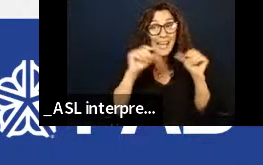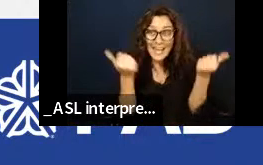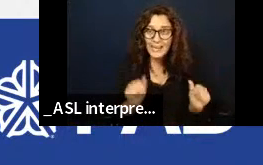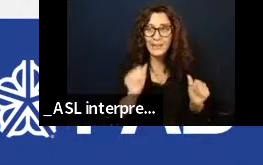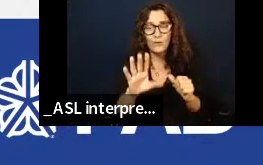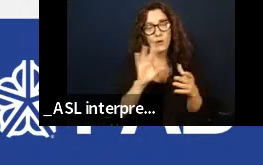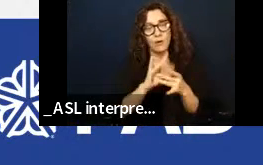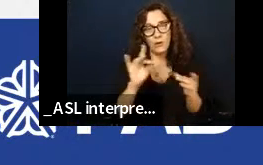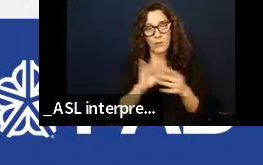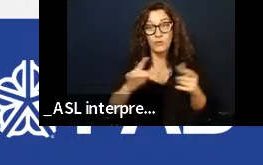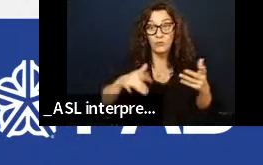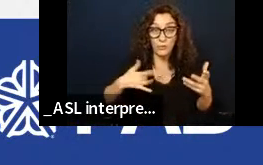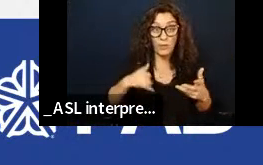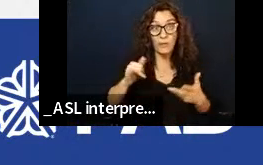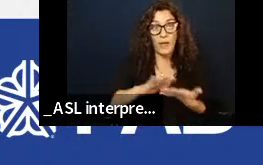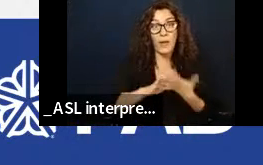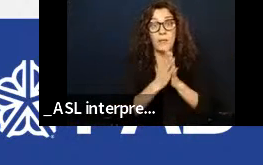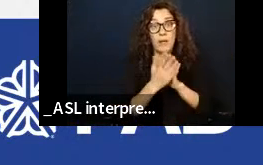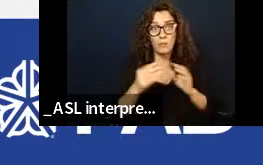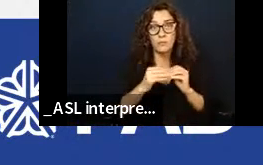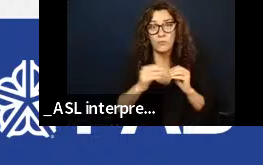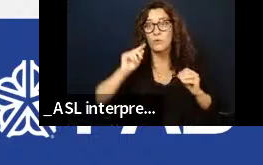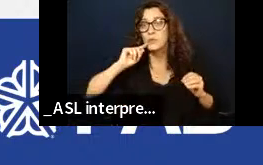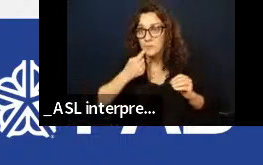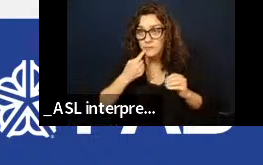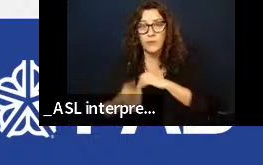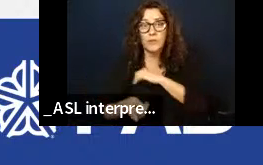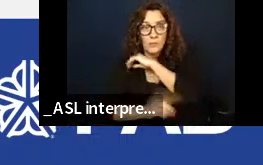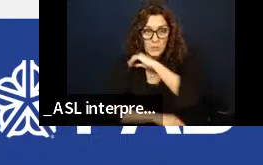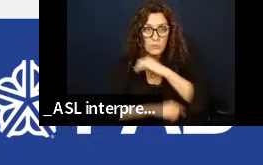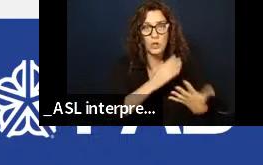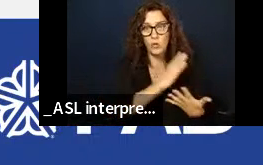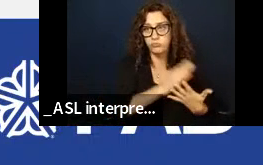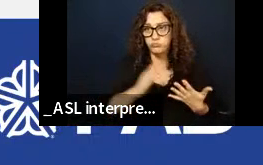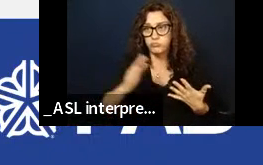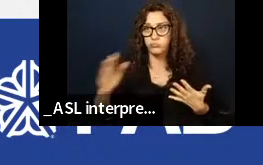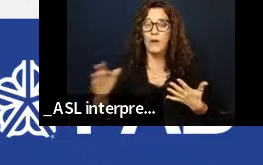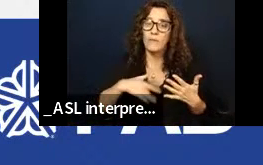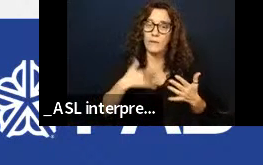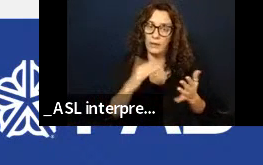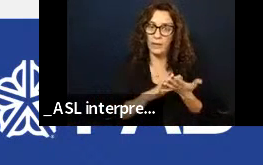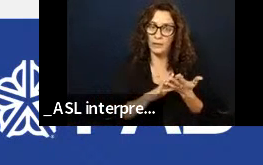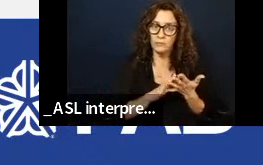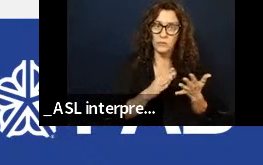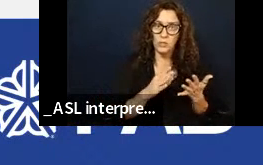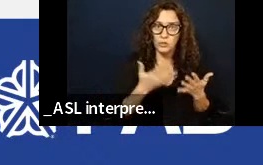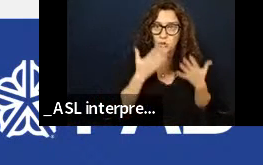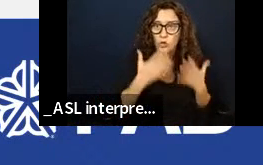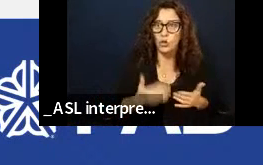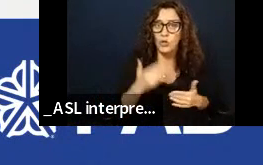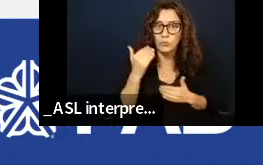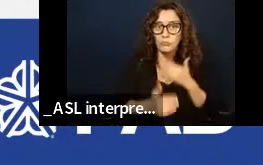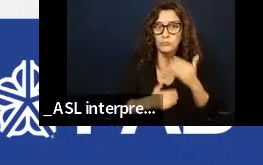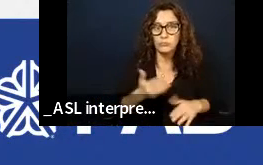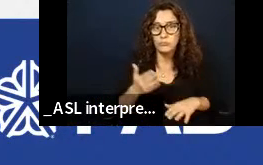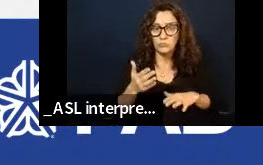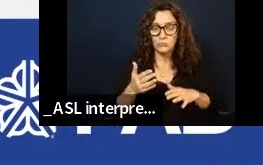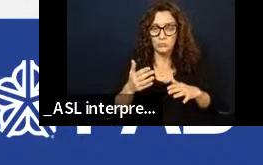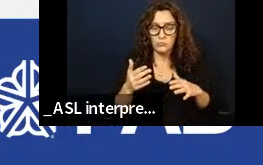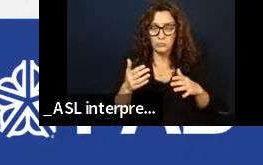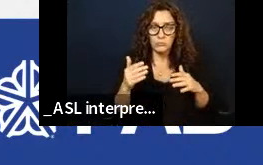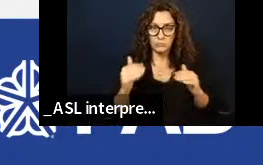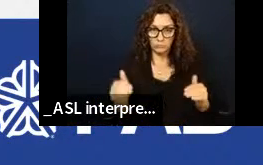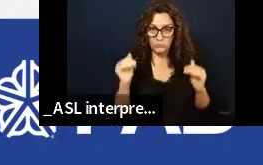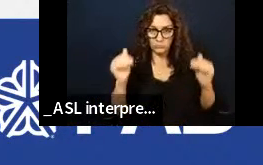think it progresses well or whether you think it does not progress well, and you have a specific recommendation on how it could progress better.